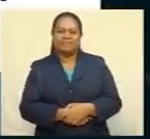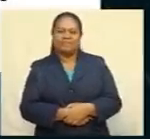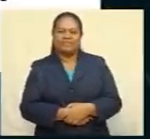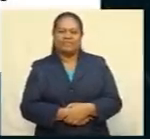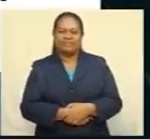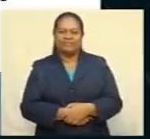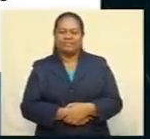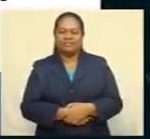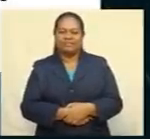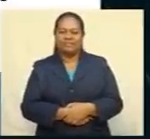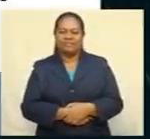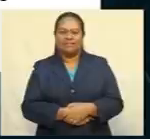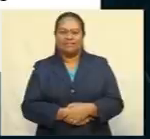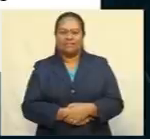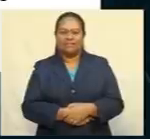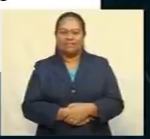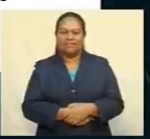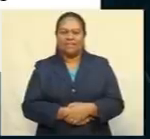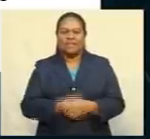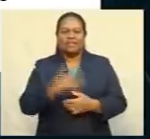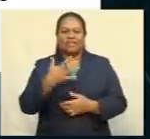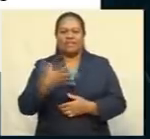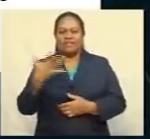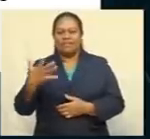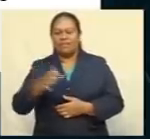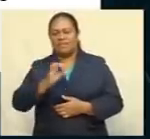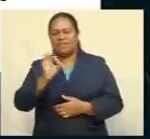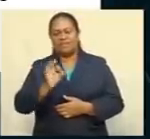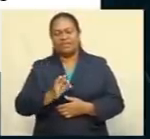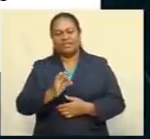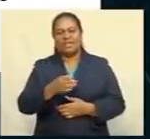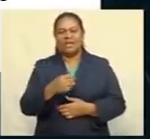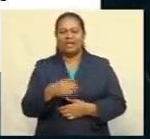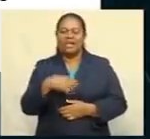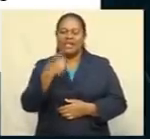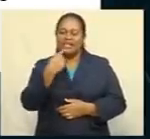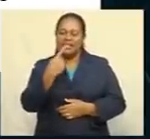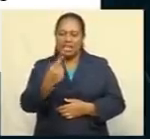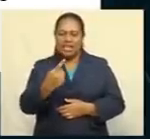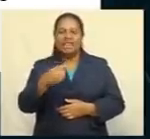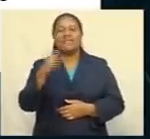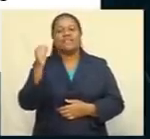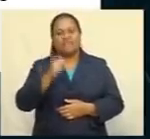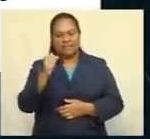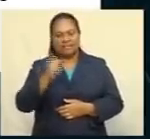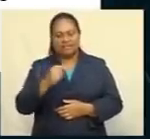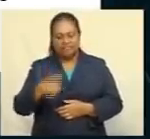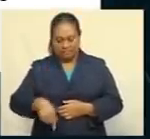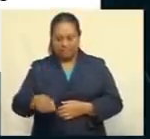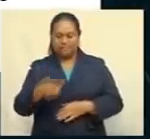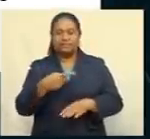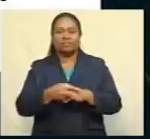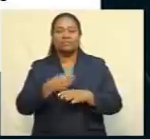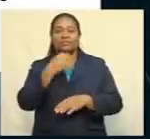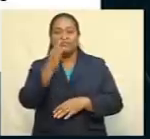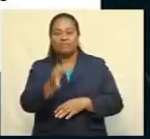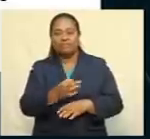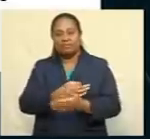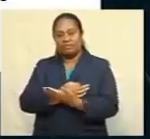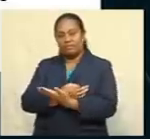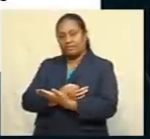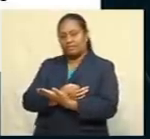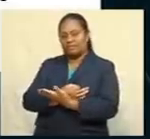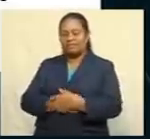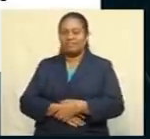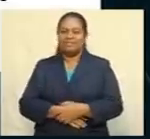to be reported to the police? 55% of those who voted said yes. This week, we are asking, have you downloaded